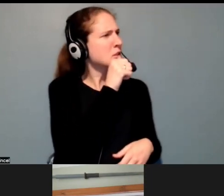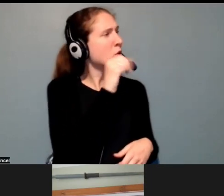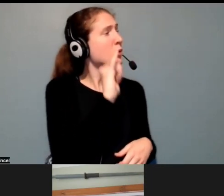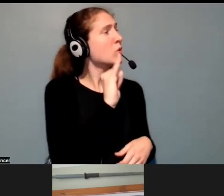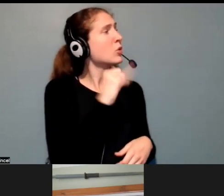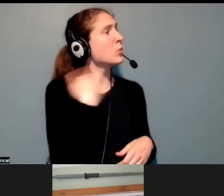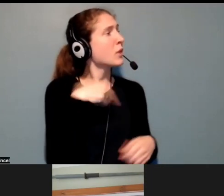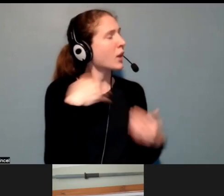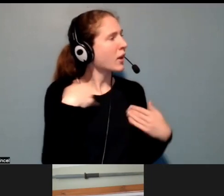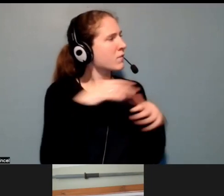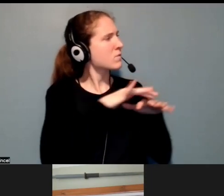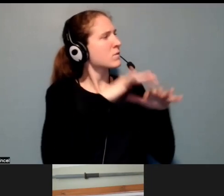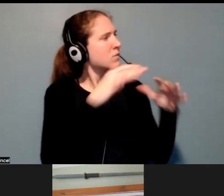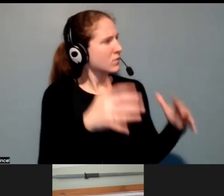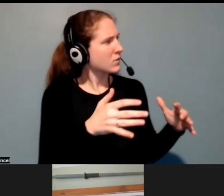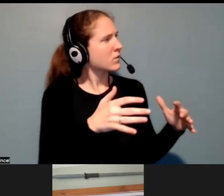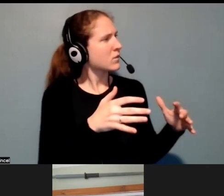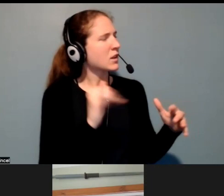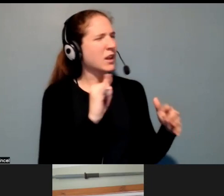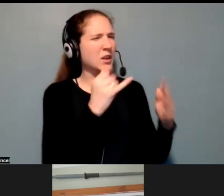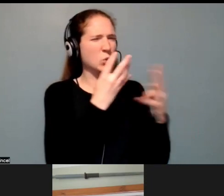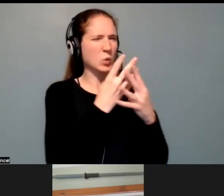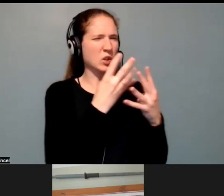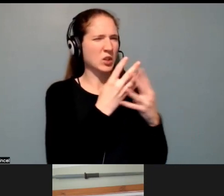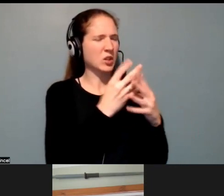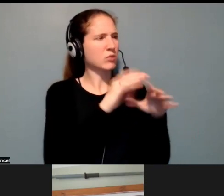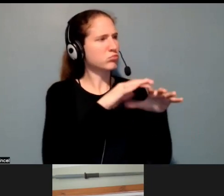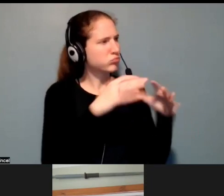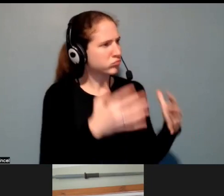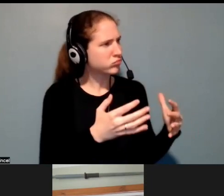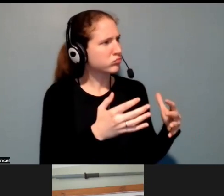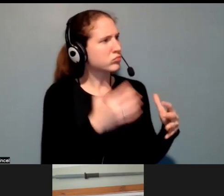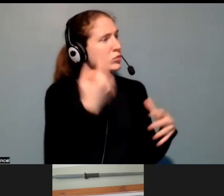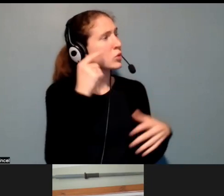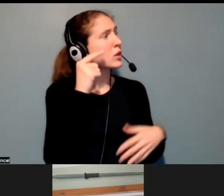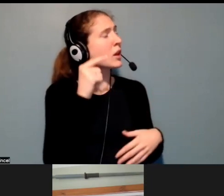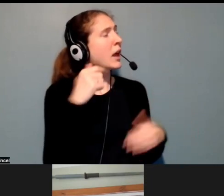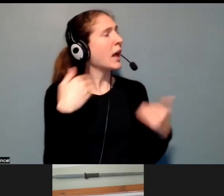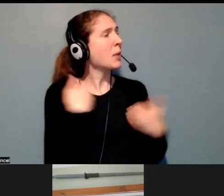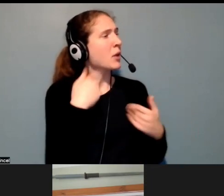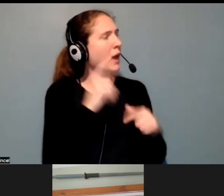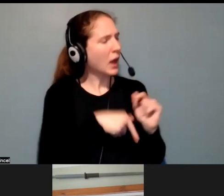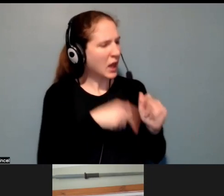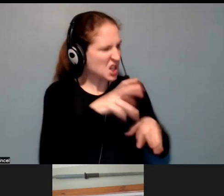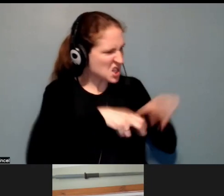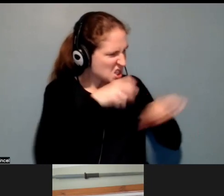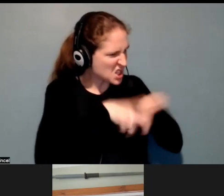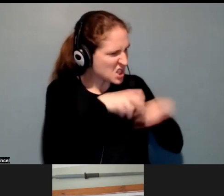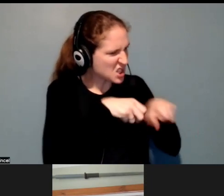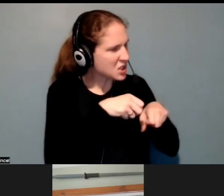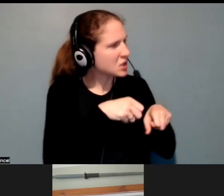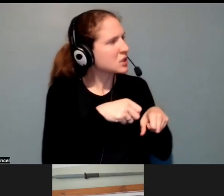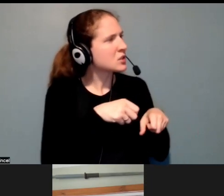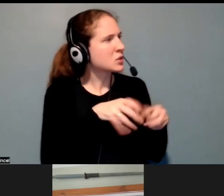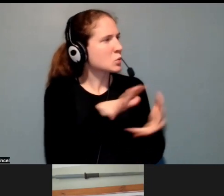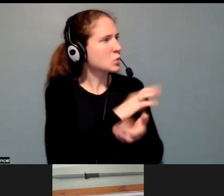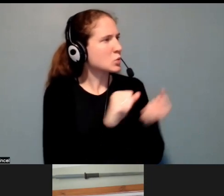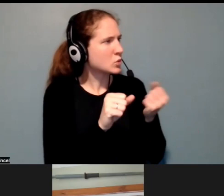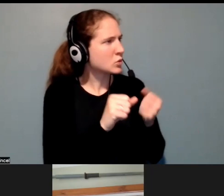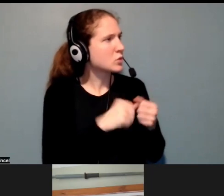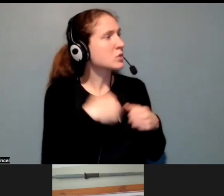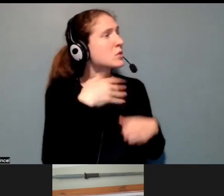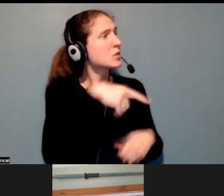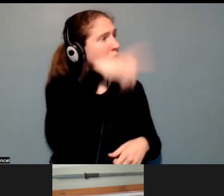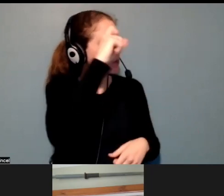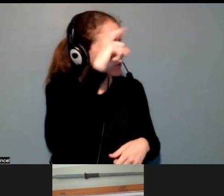coverings over them, like a screen covering, so that predators can't dig them up. Oh, okay. Yeah. So, and then throughout the summer, we have to check on them and water